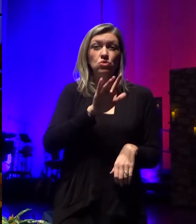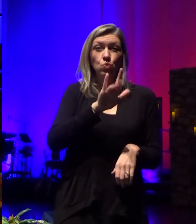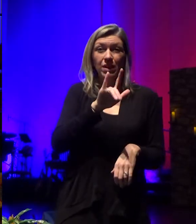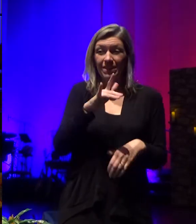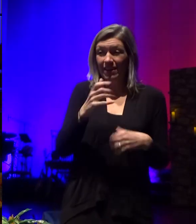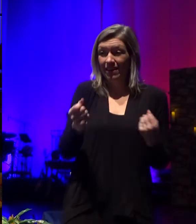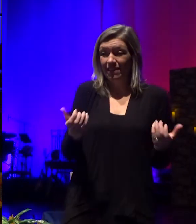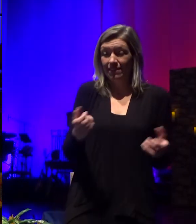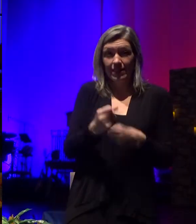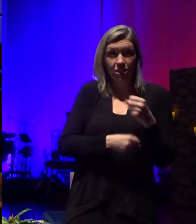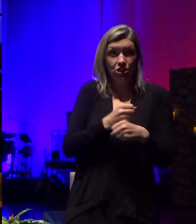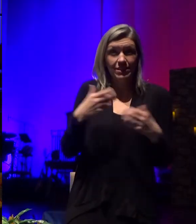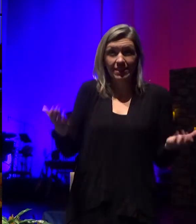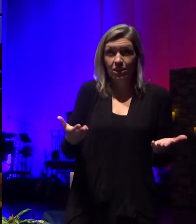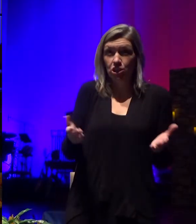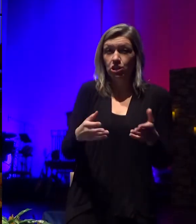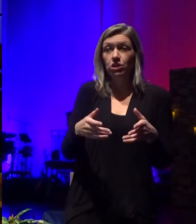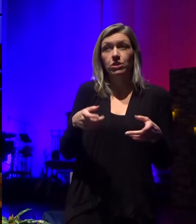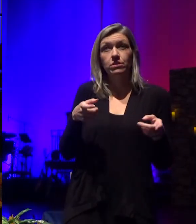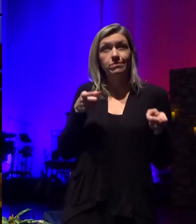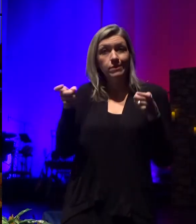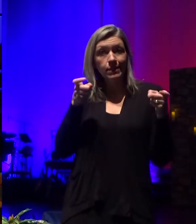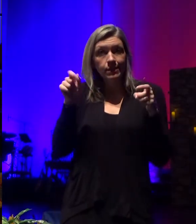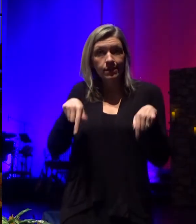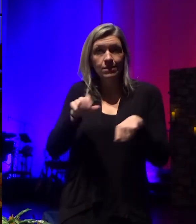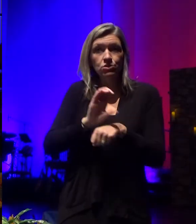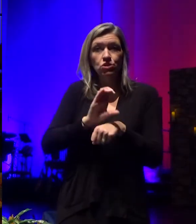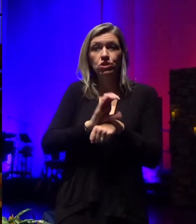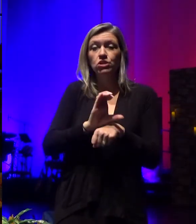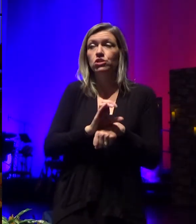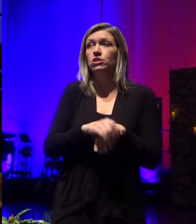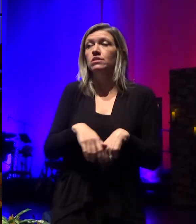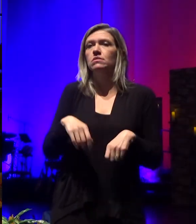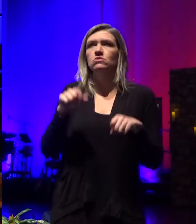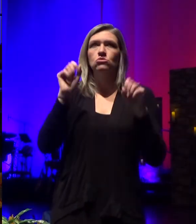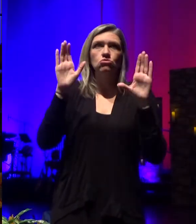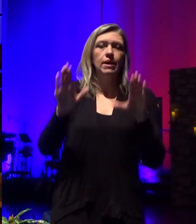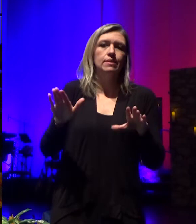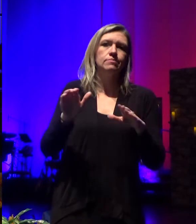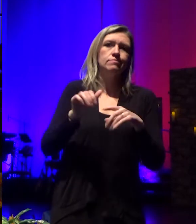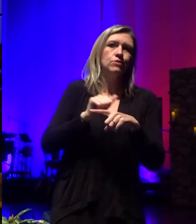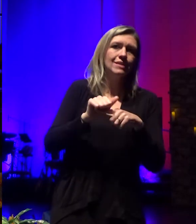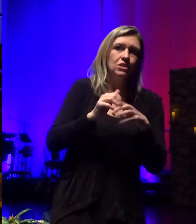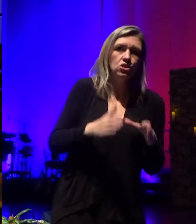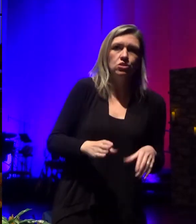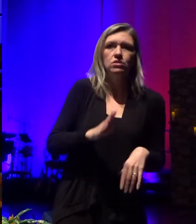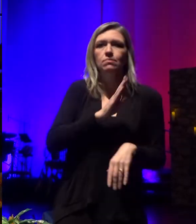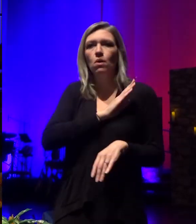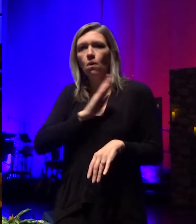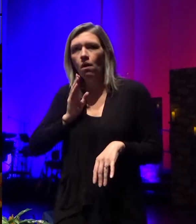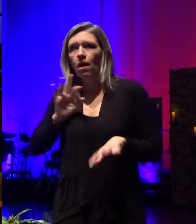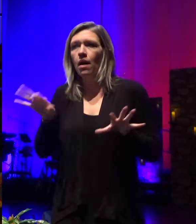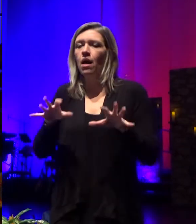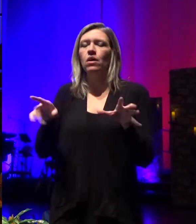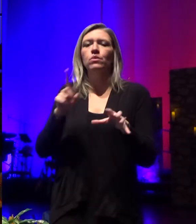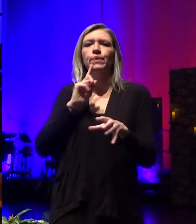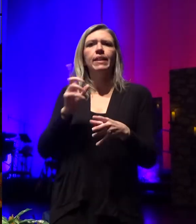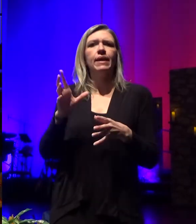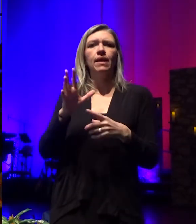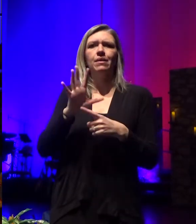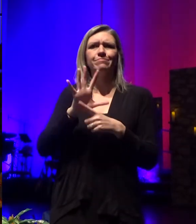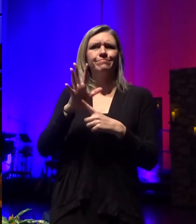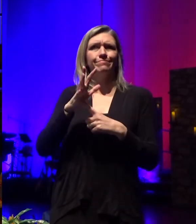with so much support of great ministers and practitioners and board members, and it was idyllic, and yet something in me just kept